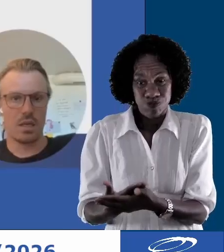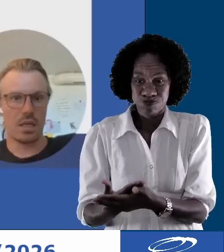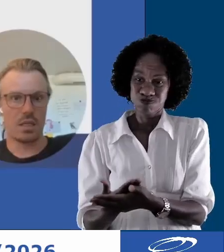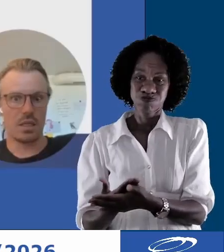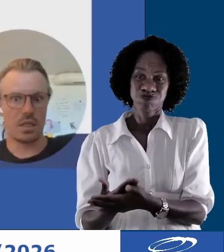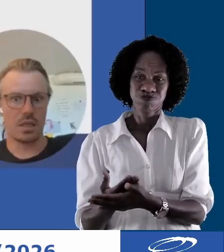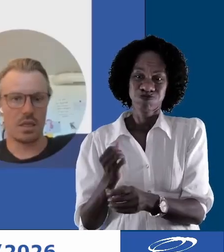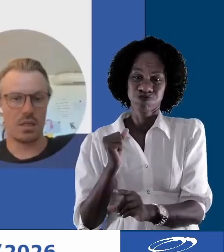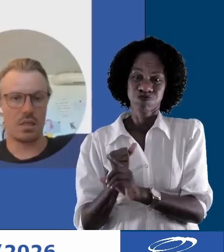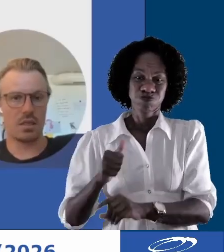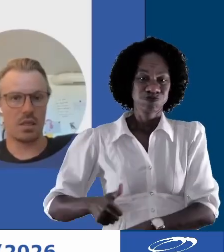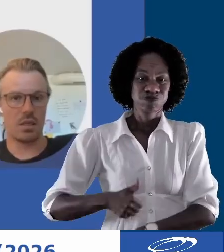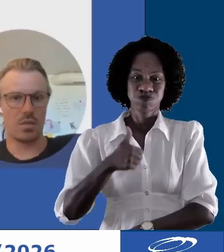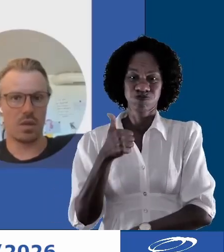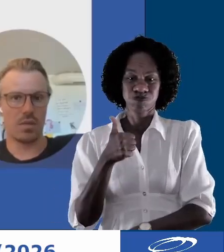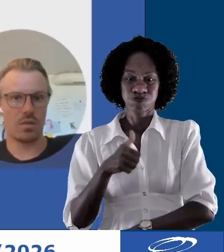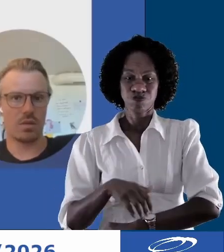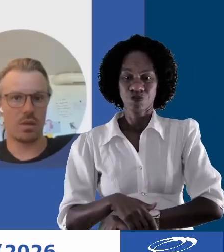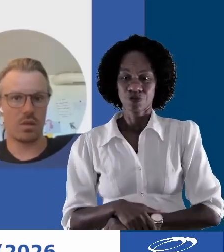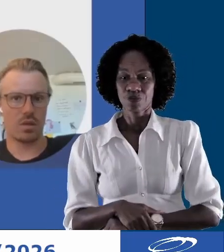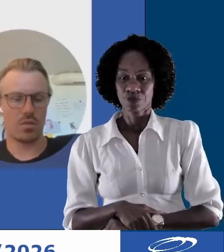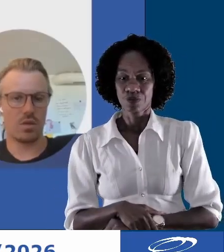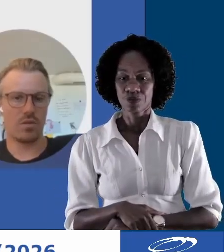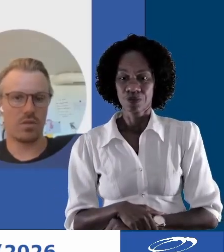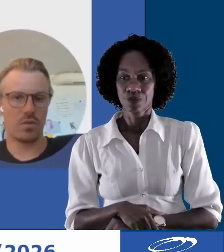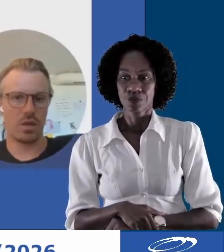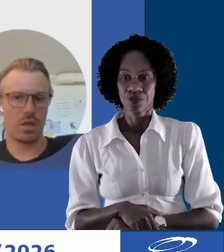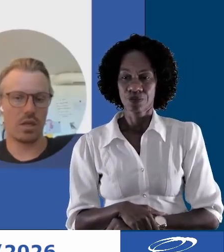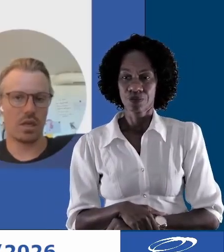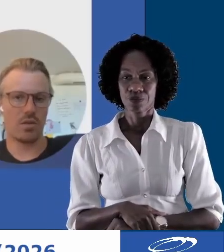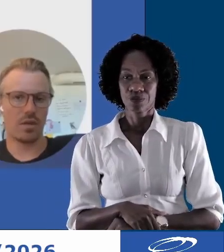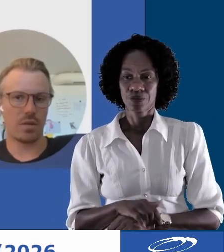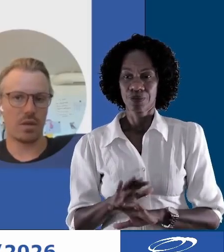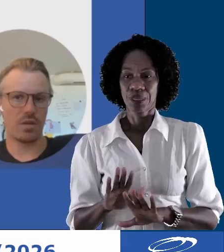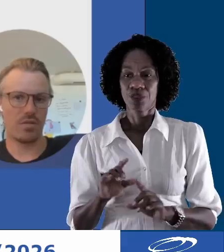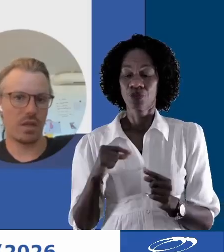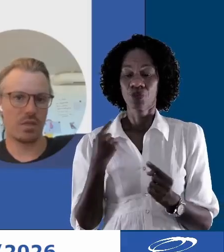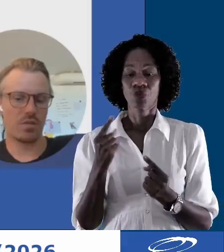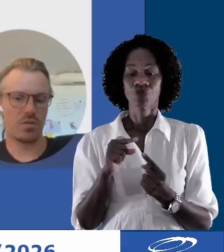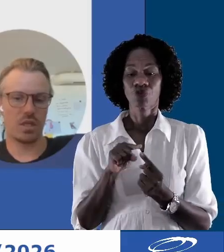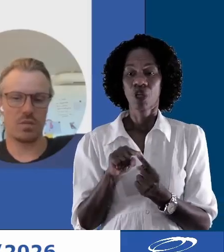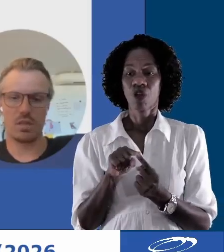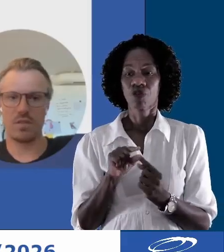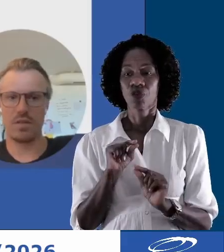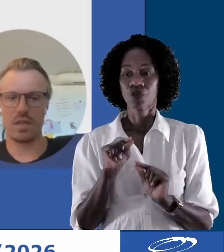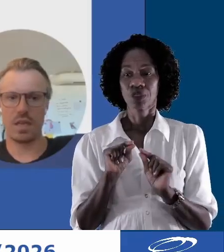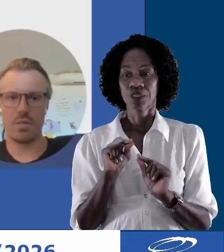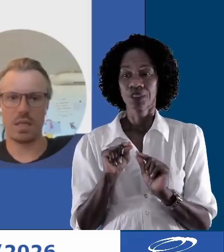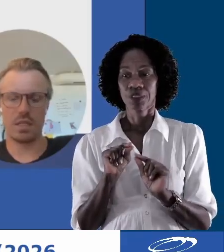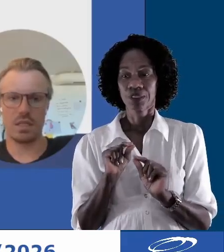And the next thing is the target. What about the target? We often relate our pharmacokinetic findings to a